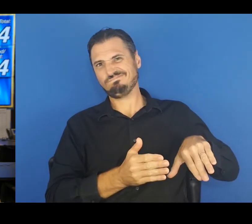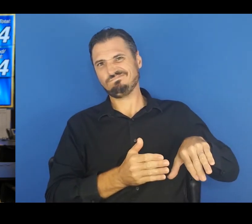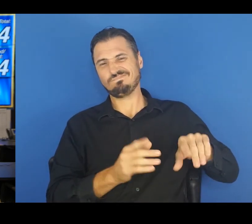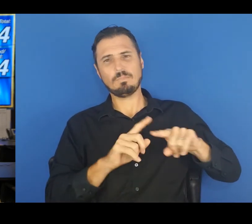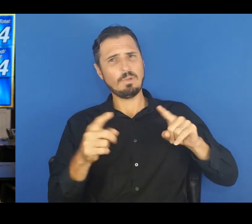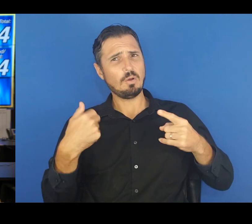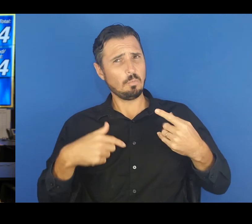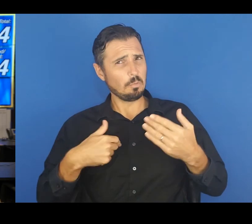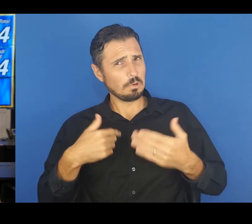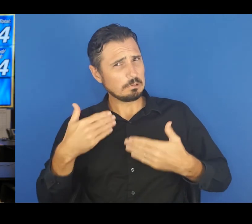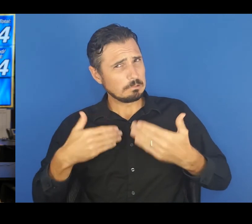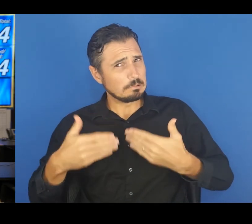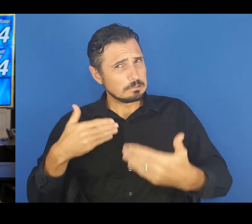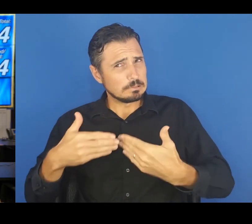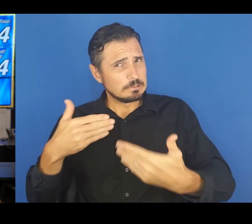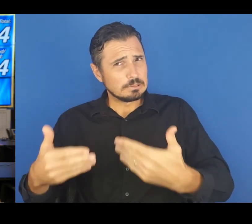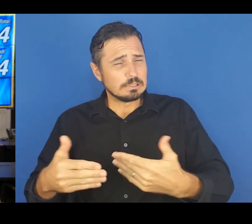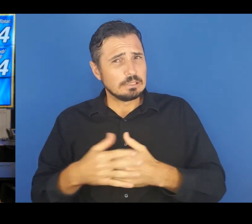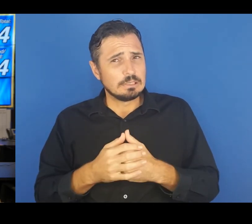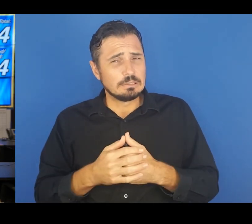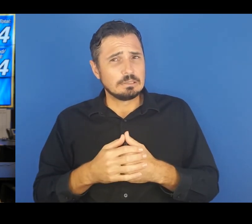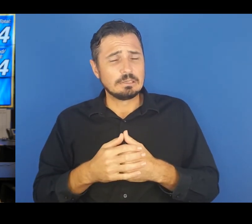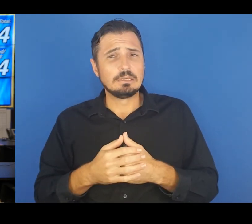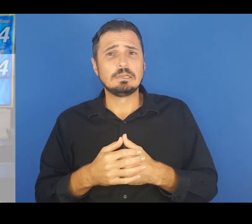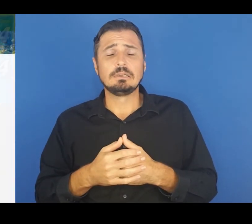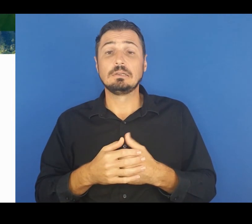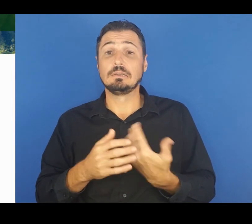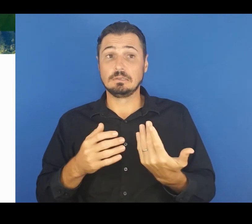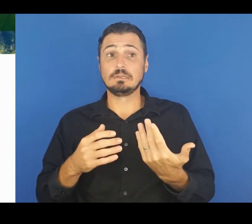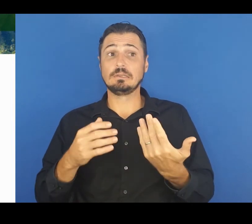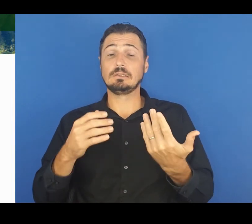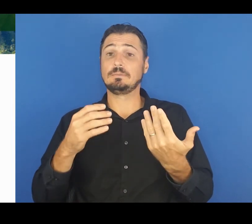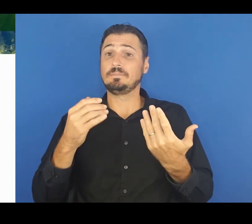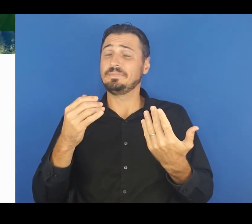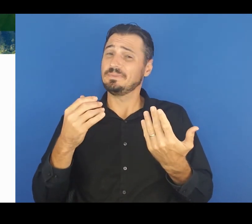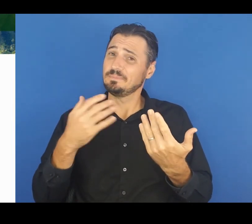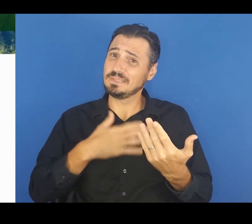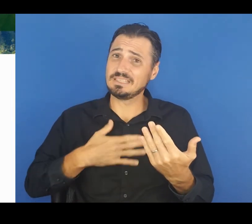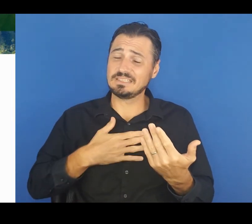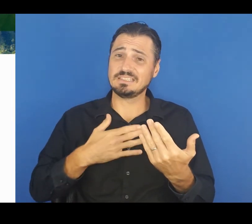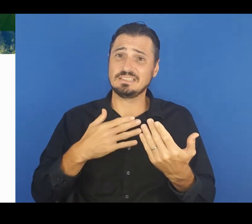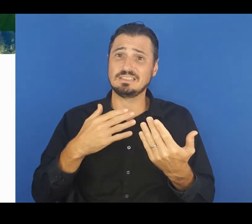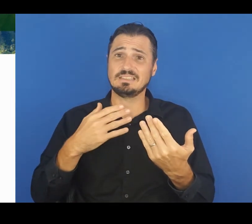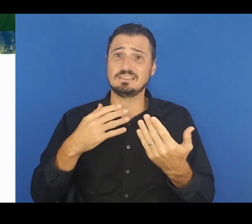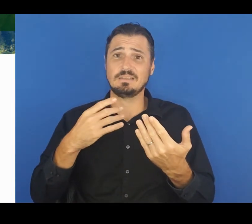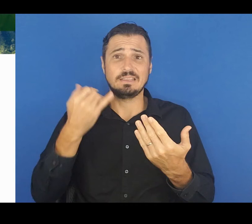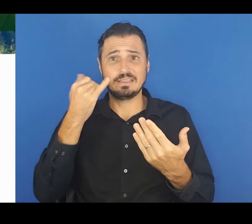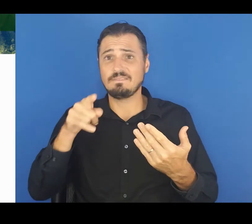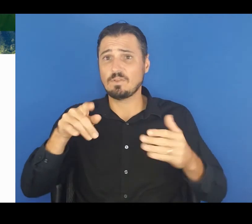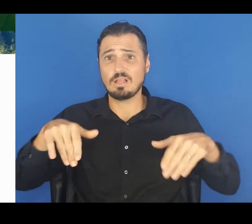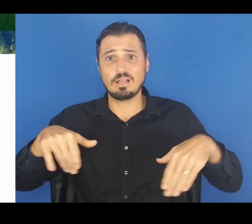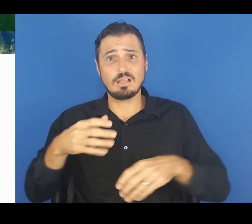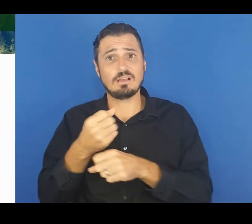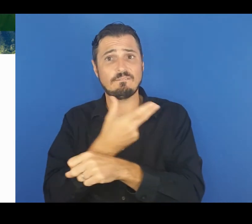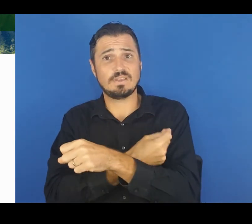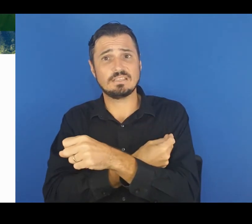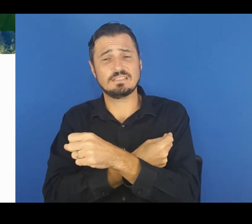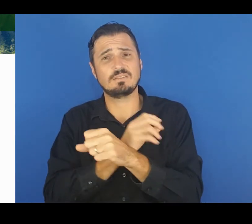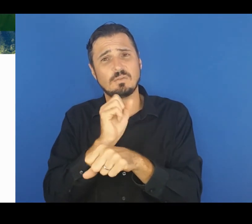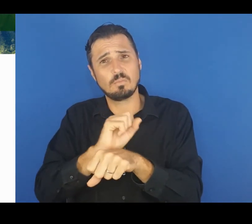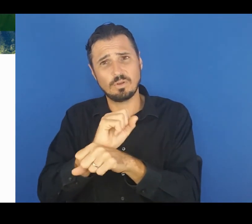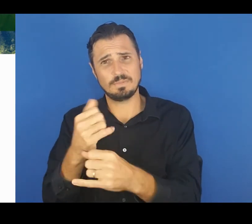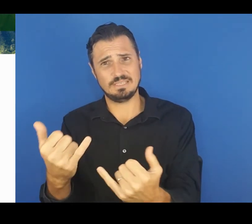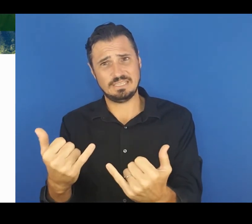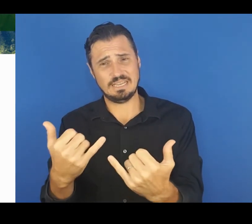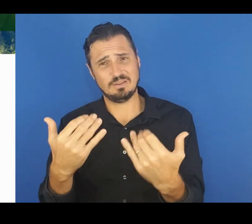good progress. In recognition of National Public Health Week, if you have not yet been vaccinated, please make an